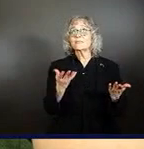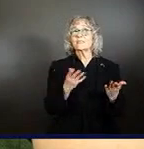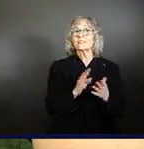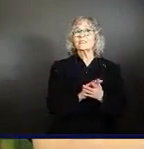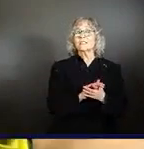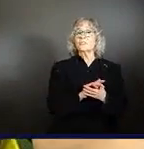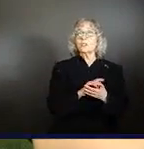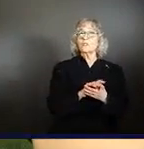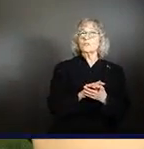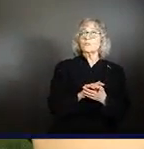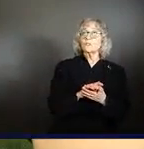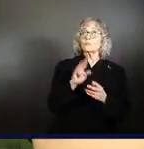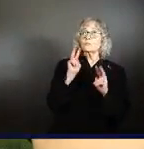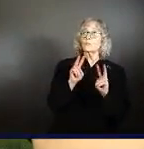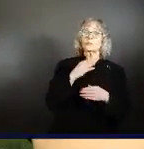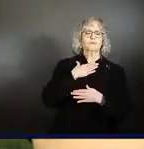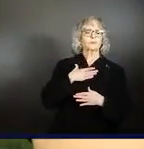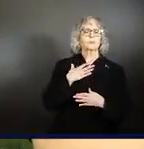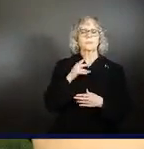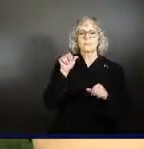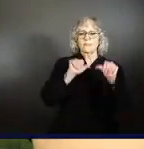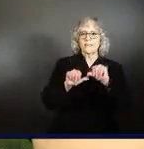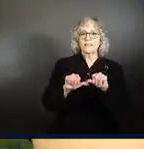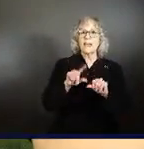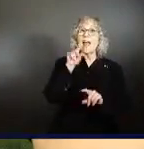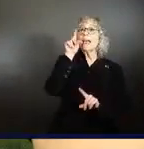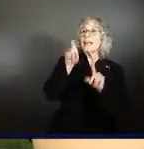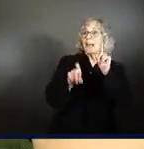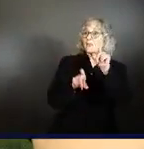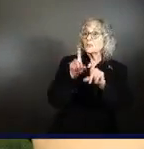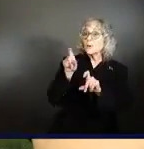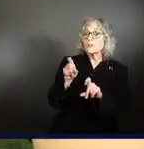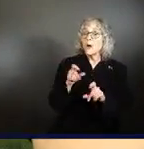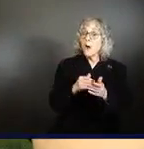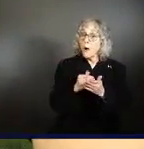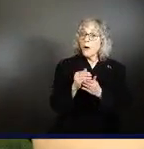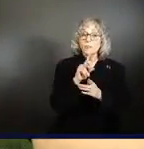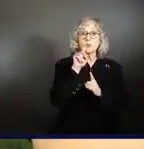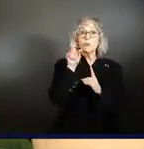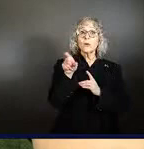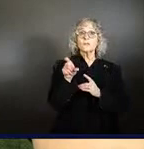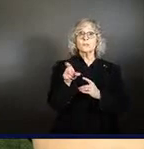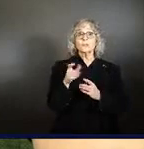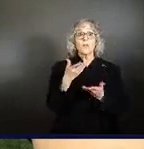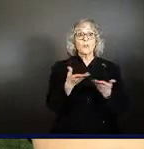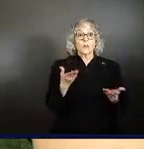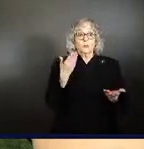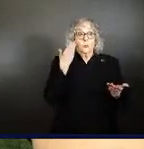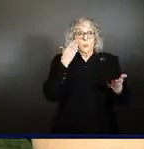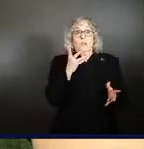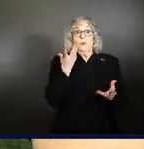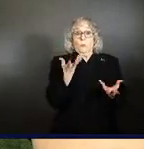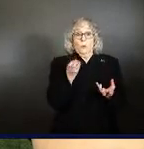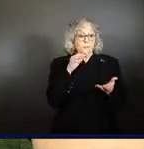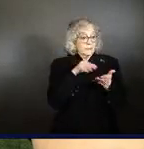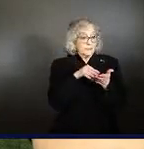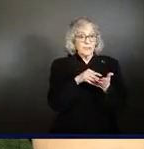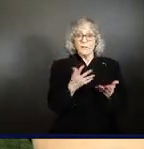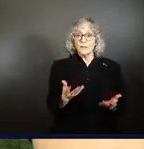do. And as Nestor said, asking questions, those oftentimes lead to things we didn't even know we wanted to study.